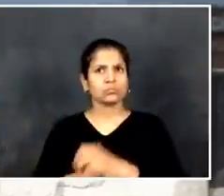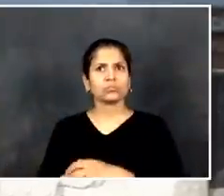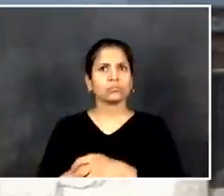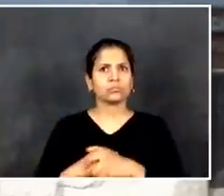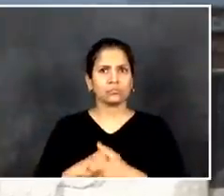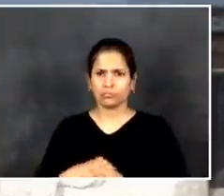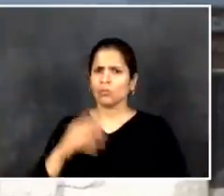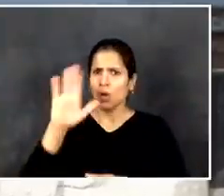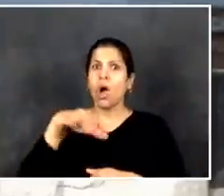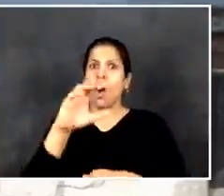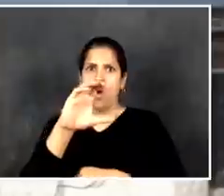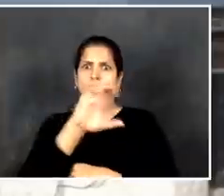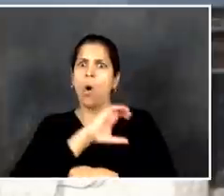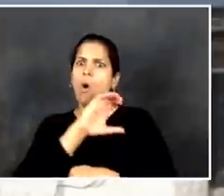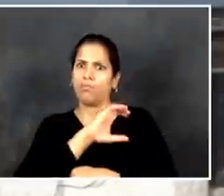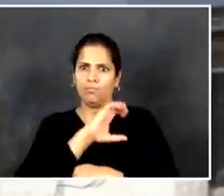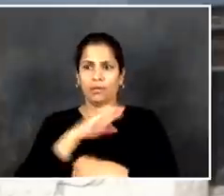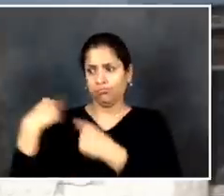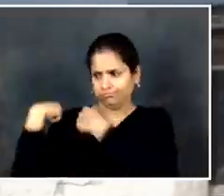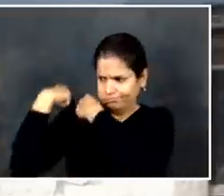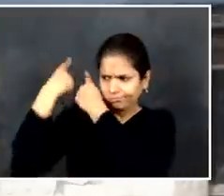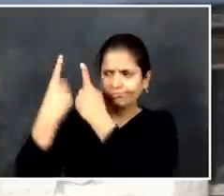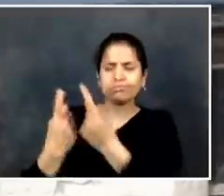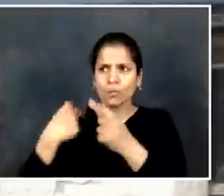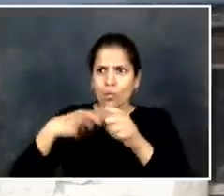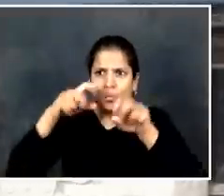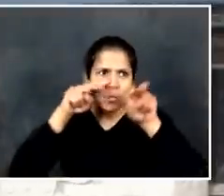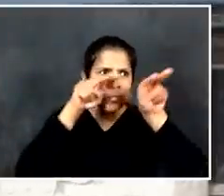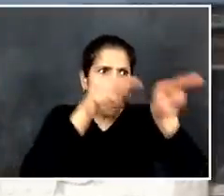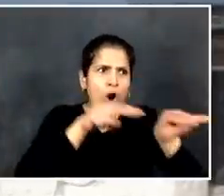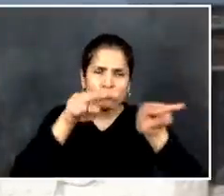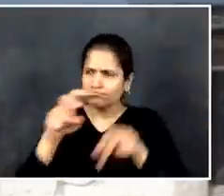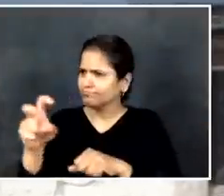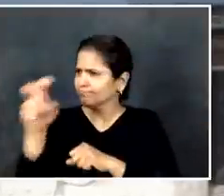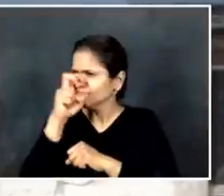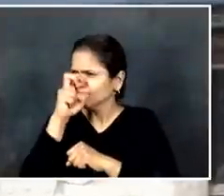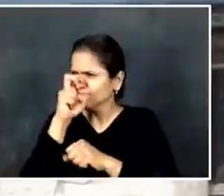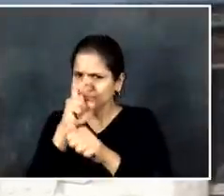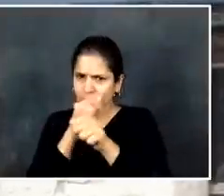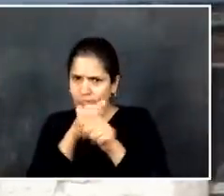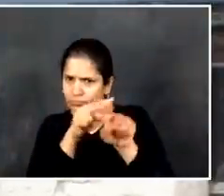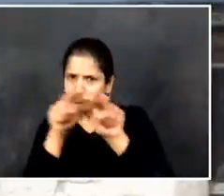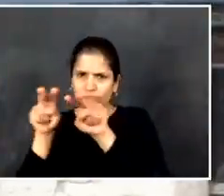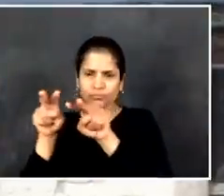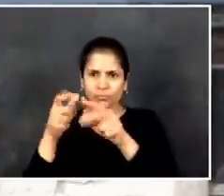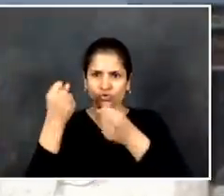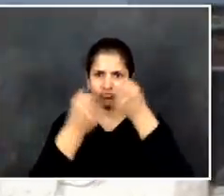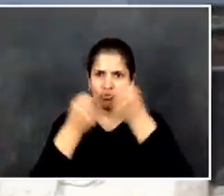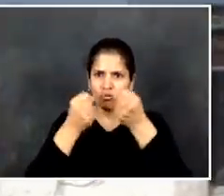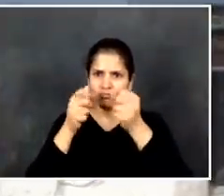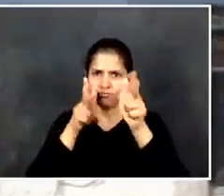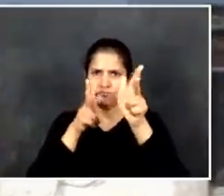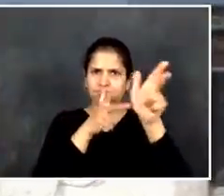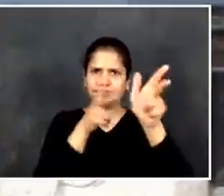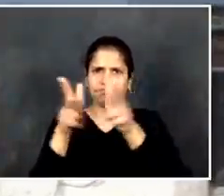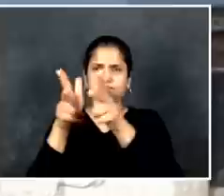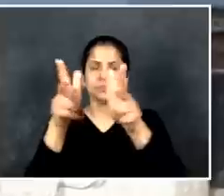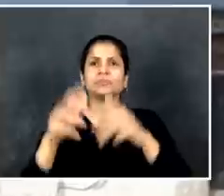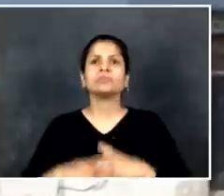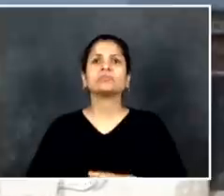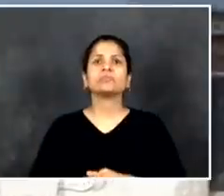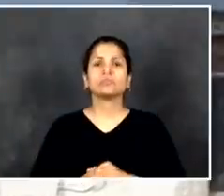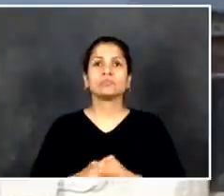need a lot of enforcement. Now, let's face it, NYPD now has multiple tasks they're trying to undertake simultaneously, and I do want to